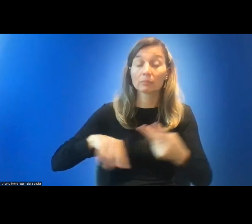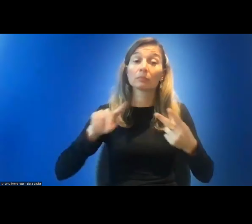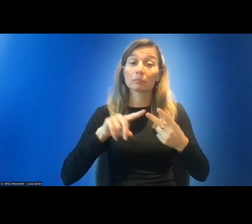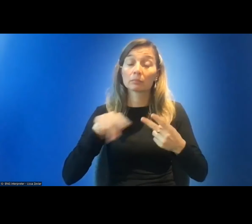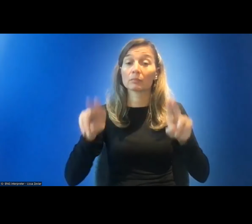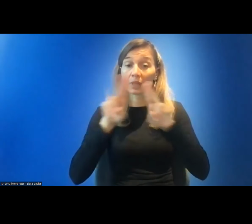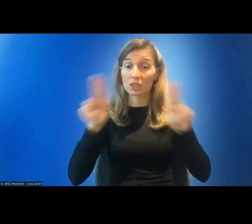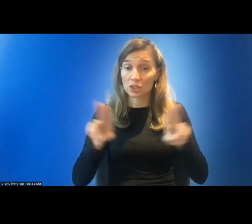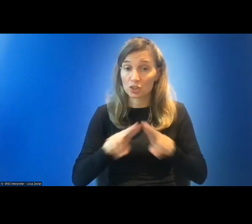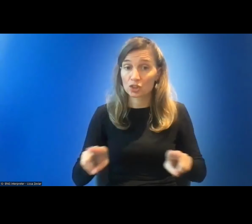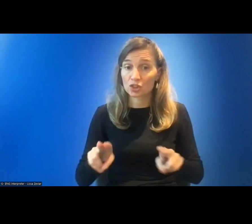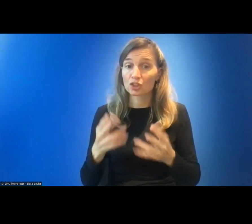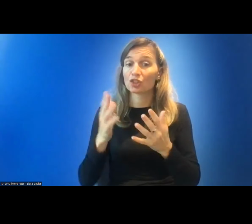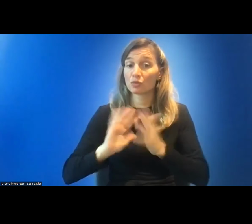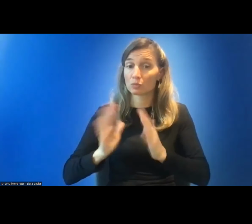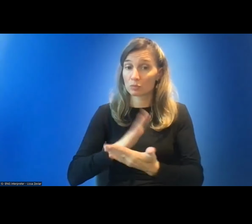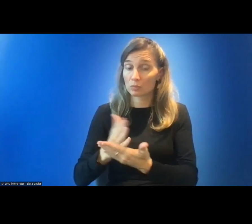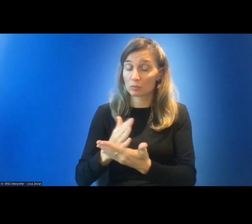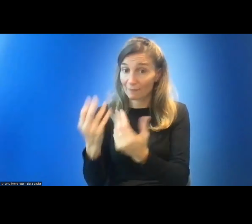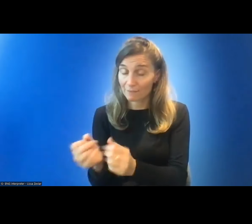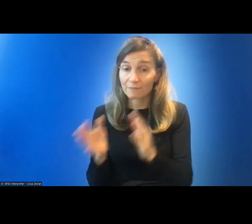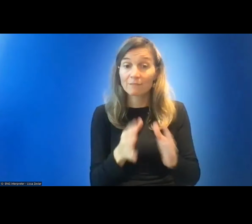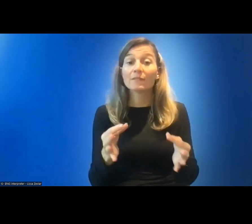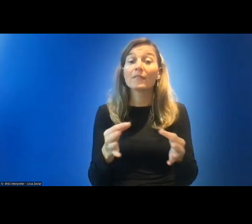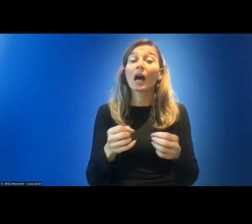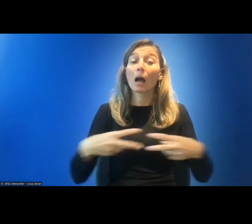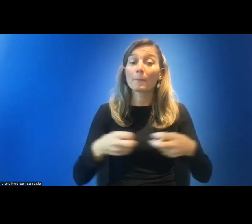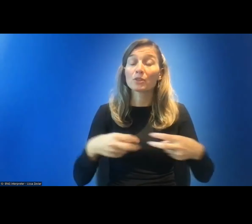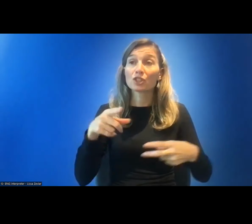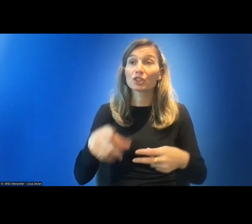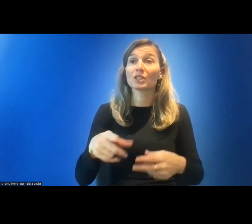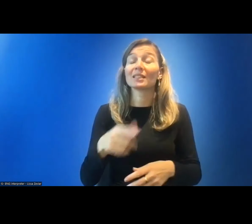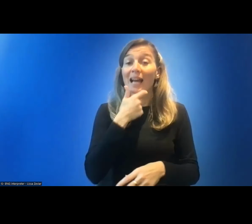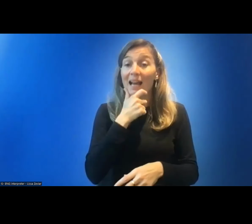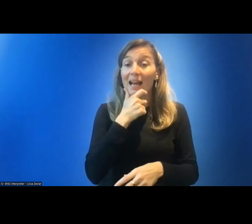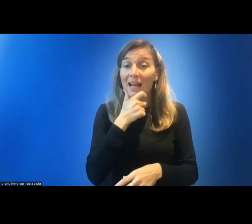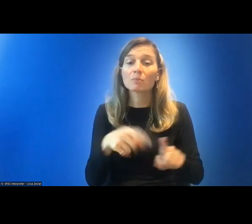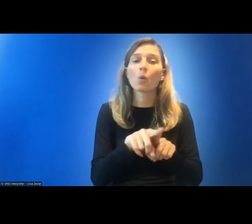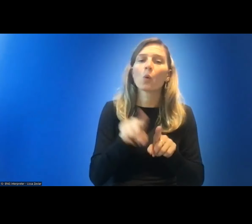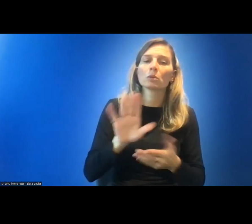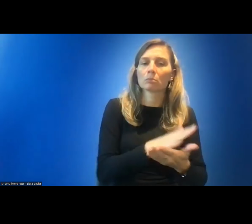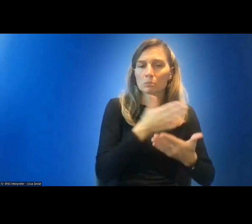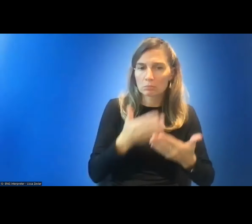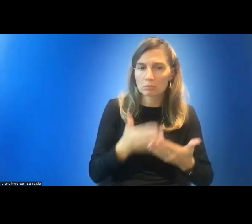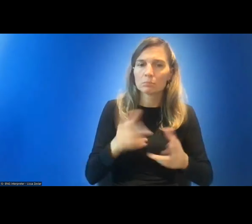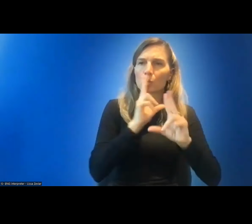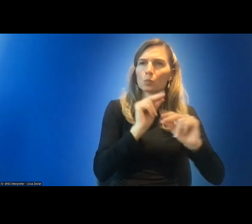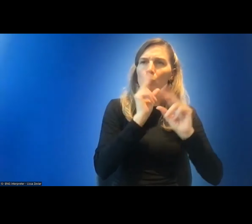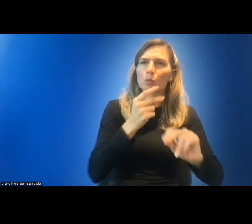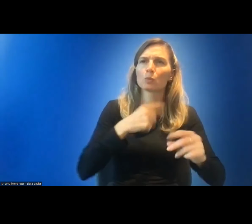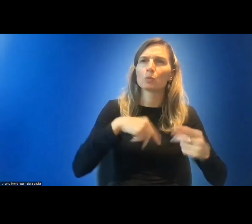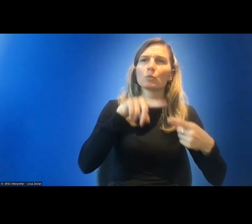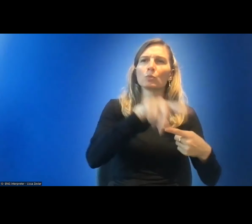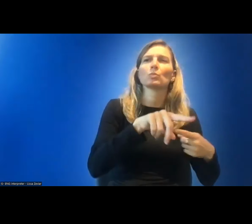interpretation, captioning in English, and language interpretation in French, Spanish, and French language. A CC